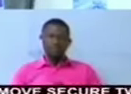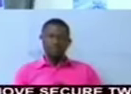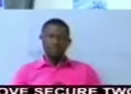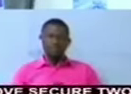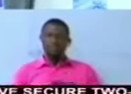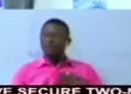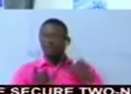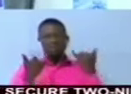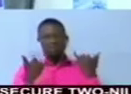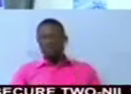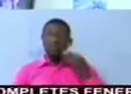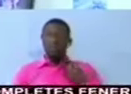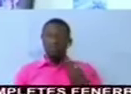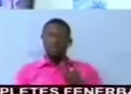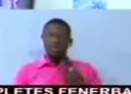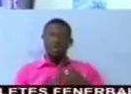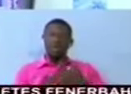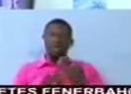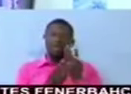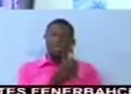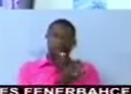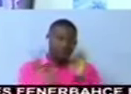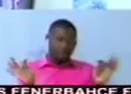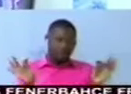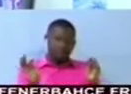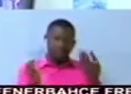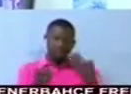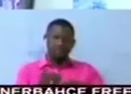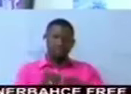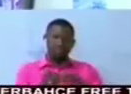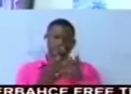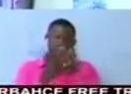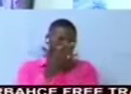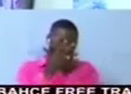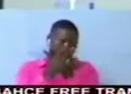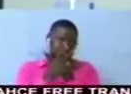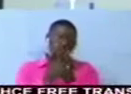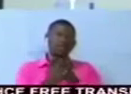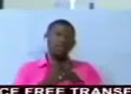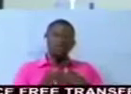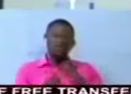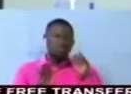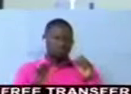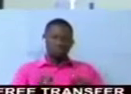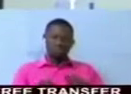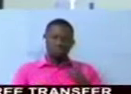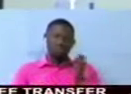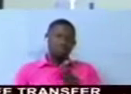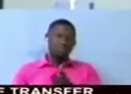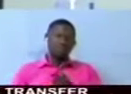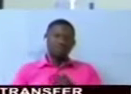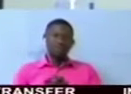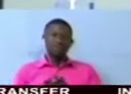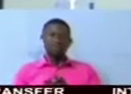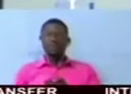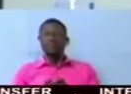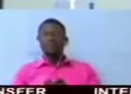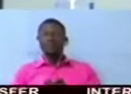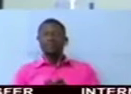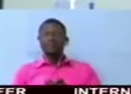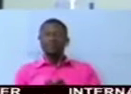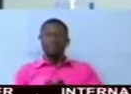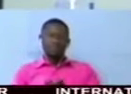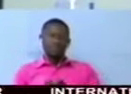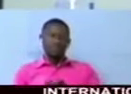up losing the house. Didn't arrange for anything to pay back. You said your wife developed pressure,